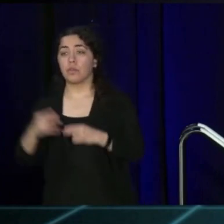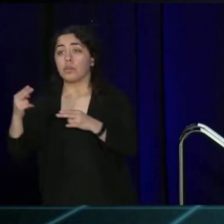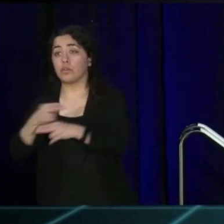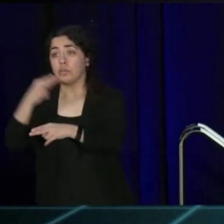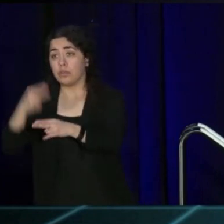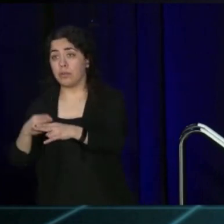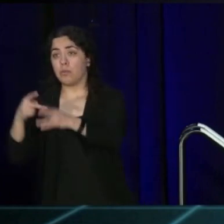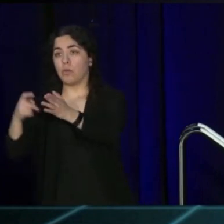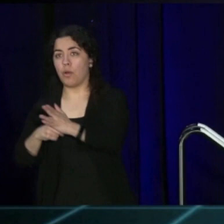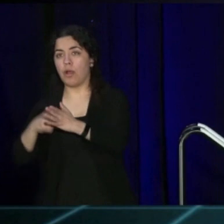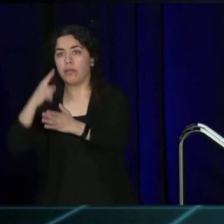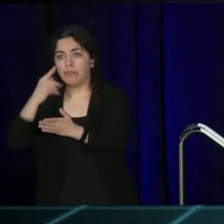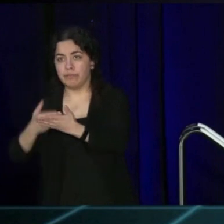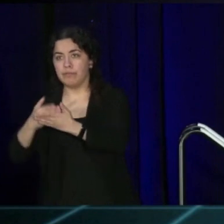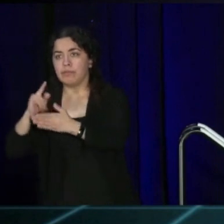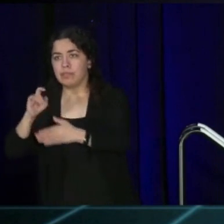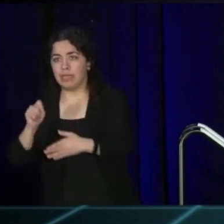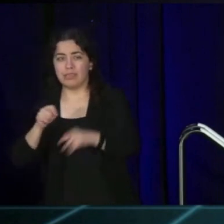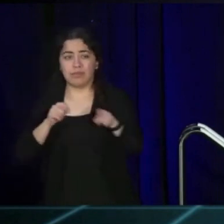This username is taken.